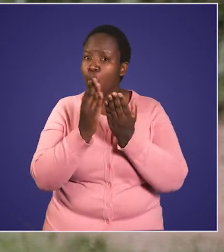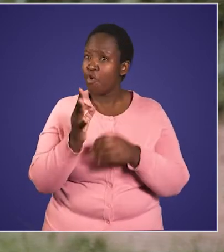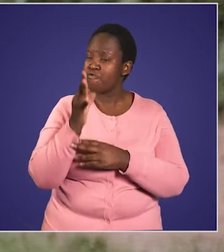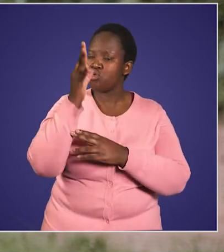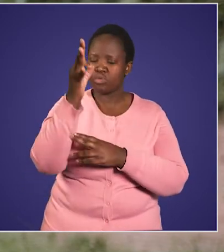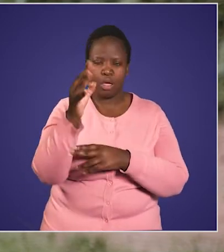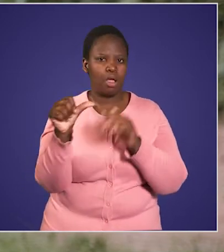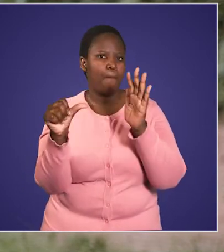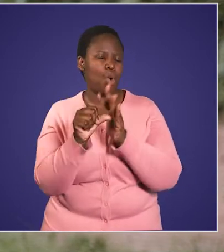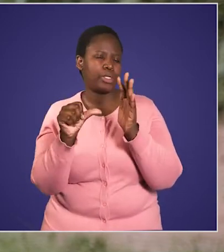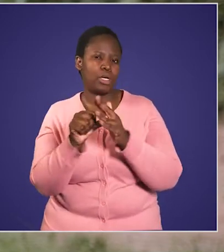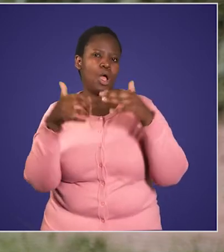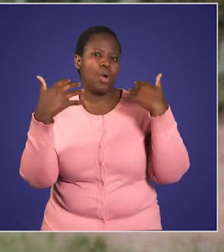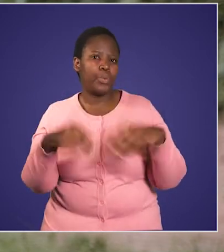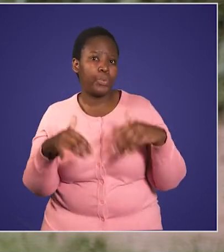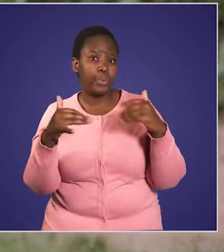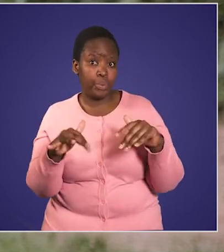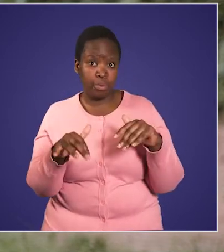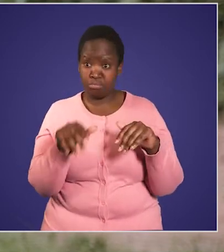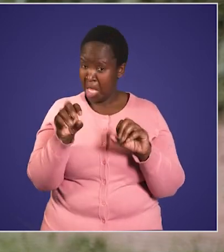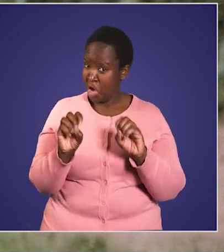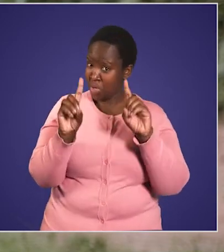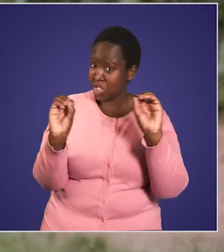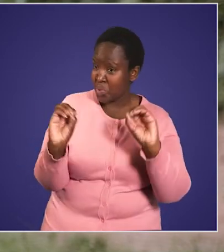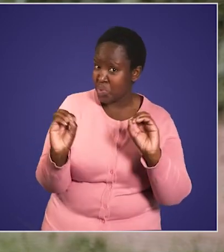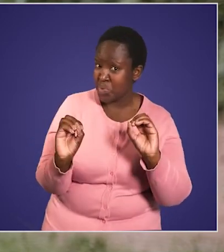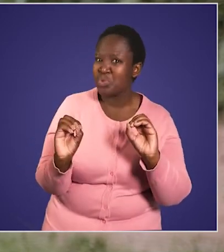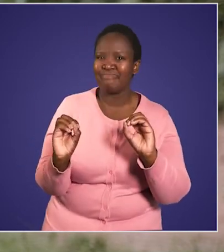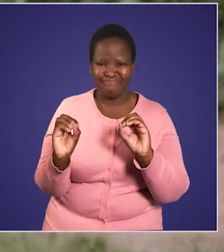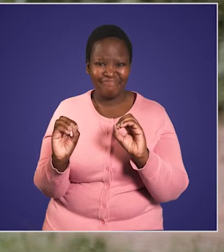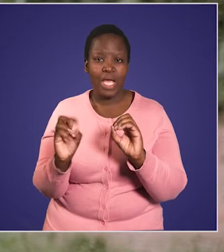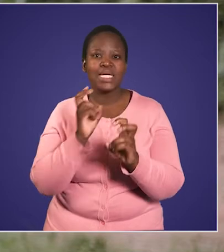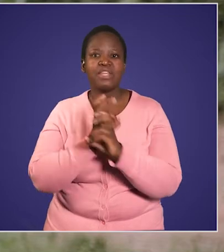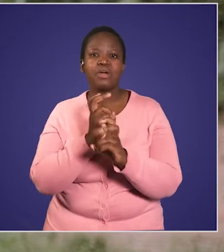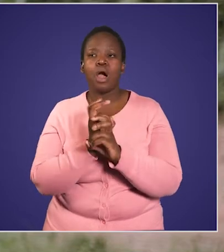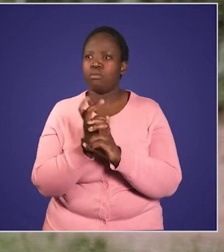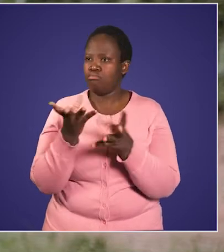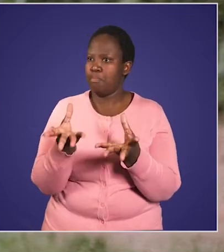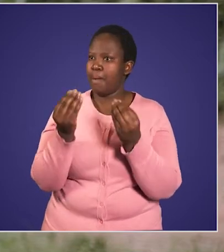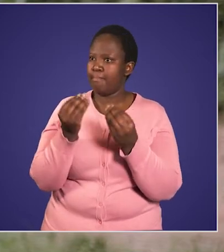future, because if one is not educated, it can be difficult to have a source of income.